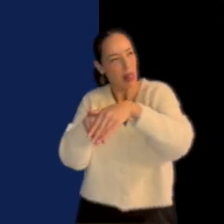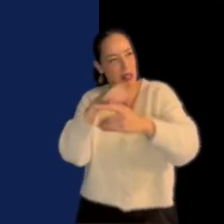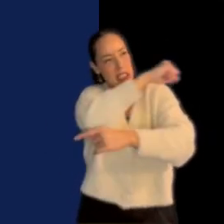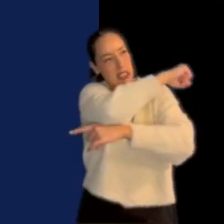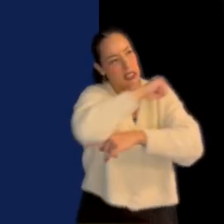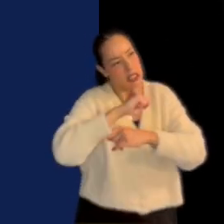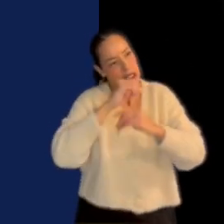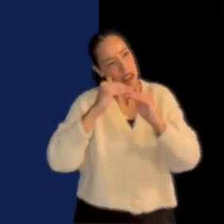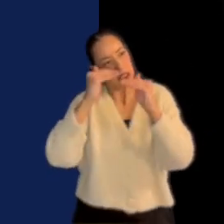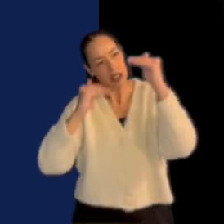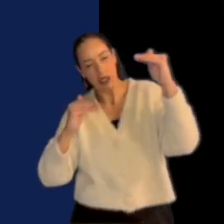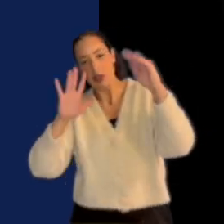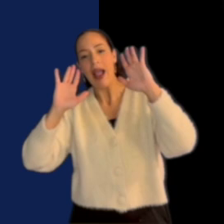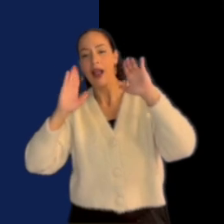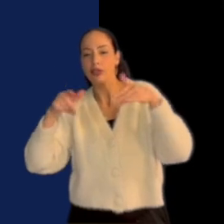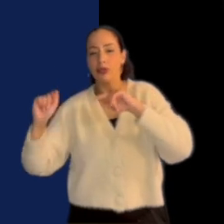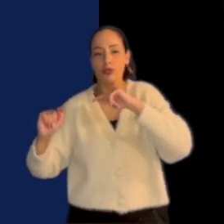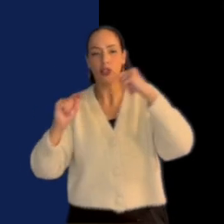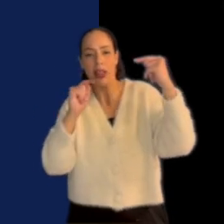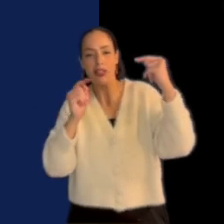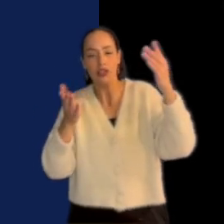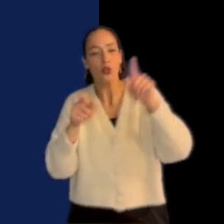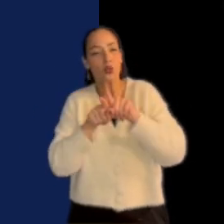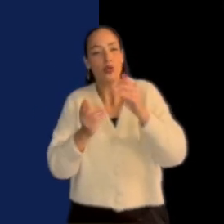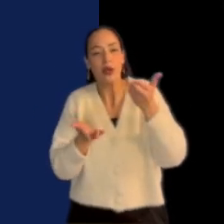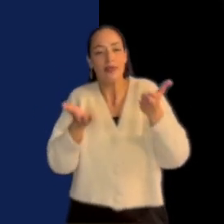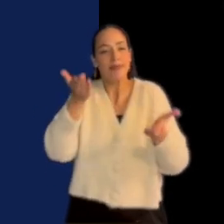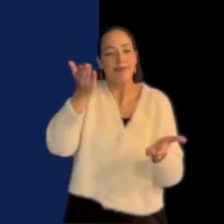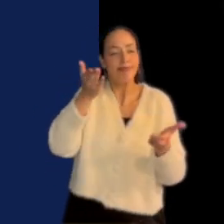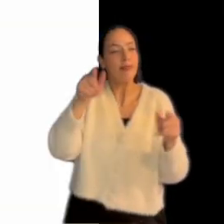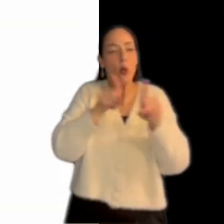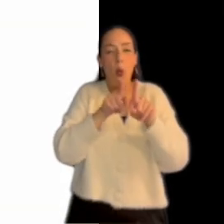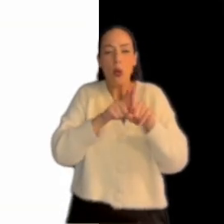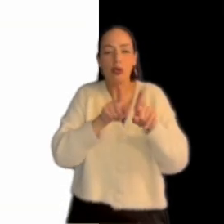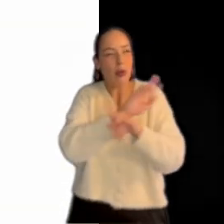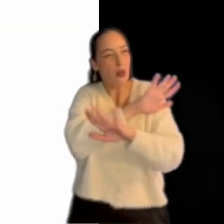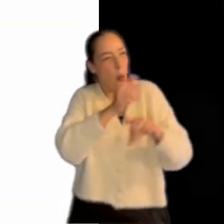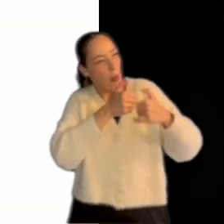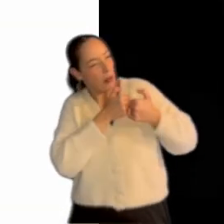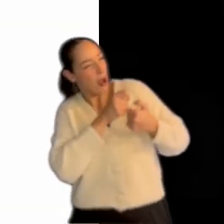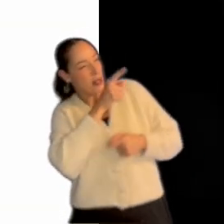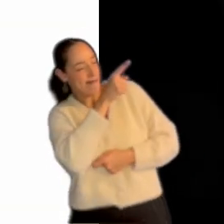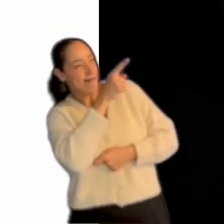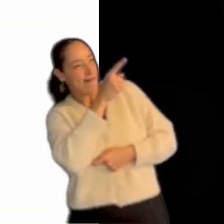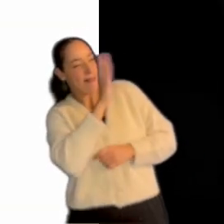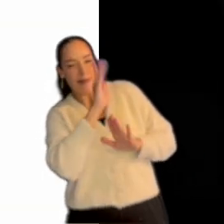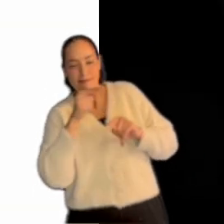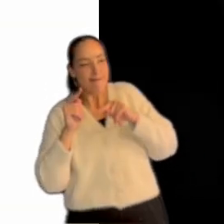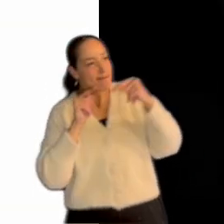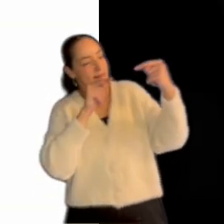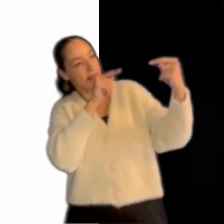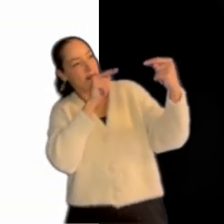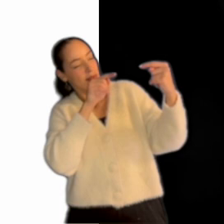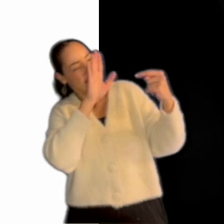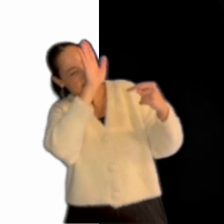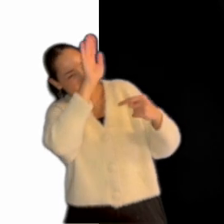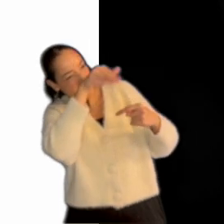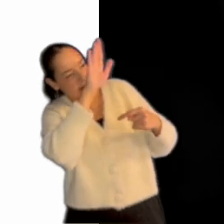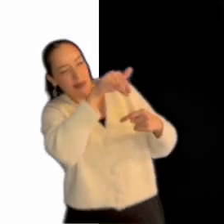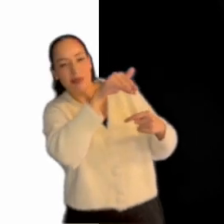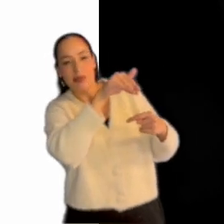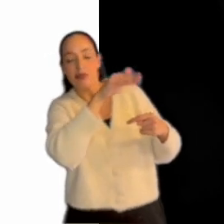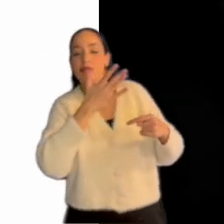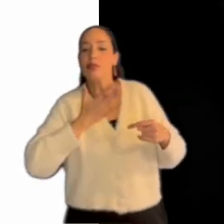inequality, unfairness, ineffectiveness and unkindness. This witnessing work demands that we notice, show up,